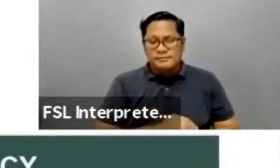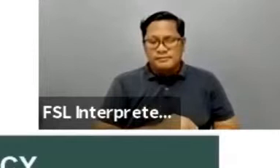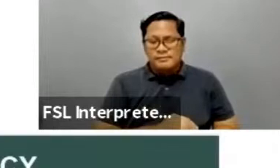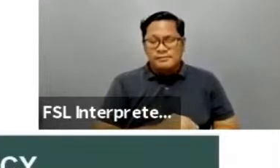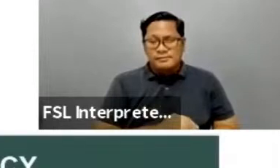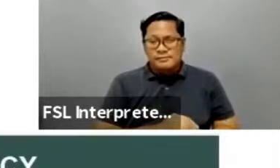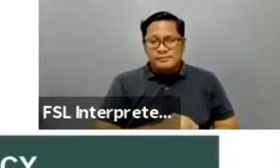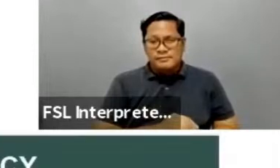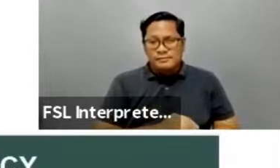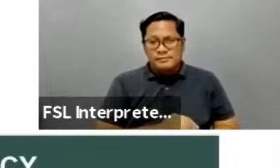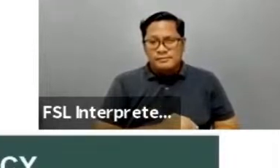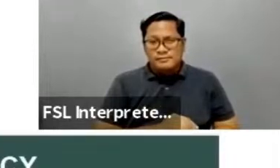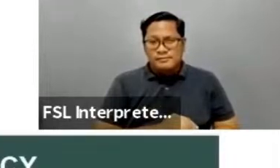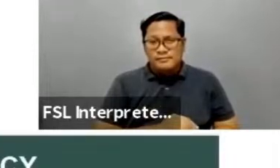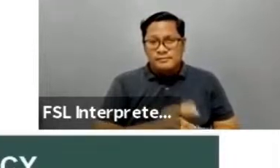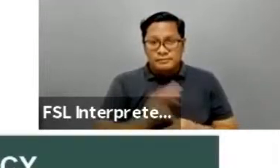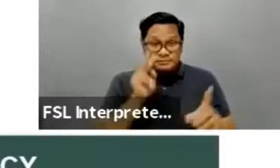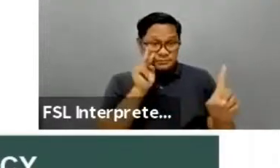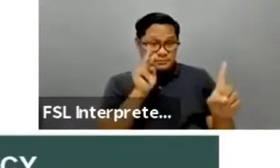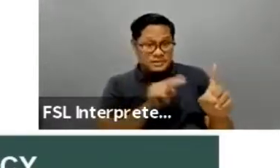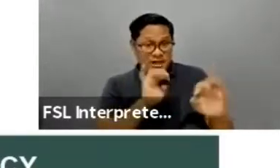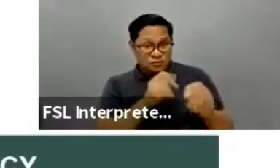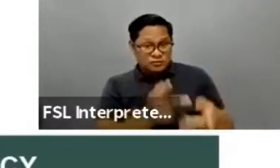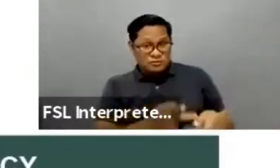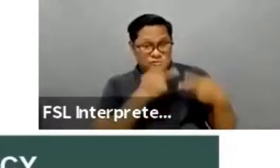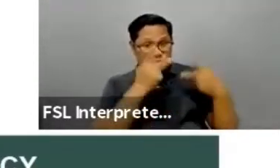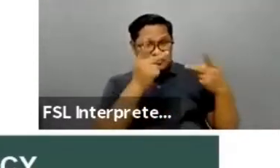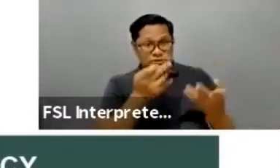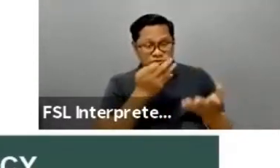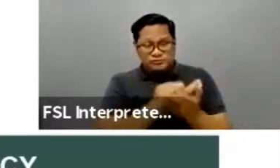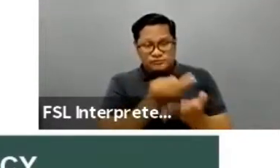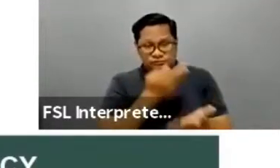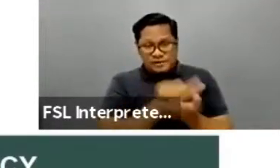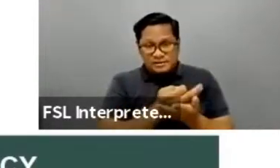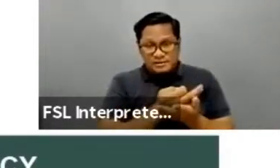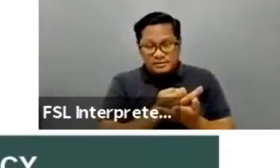And then look at how they've proposed to fund it, see?